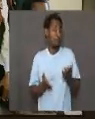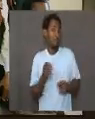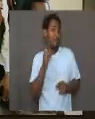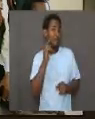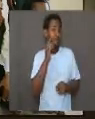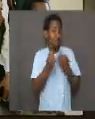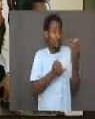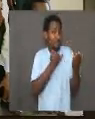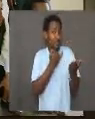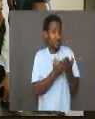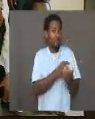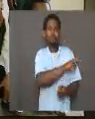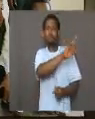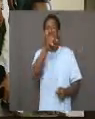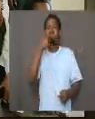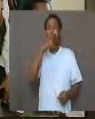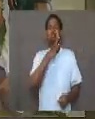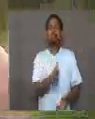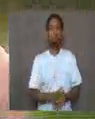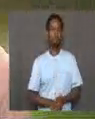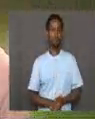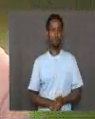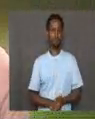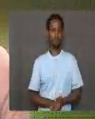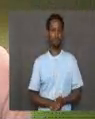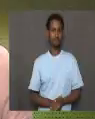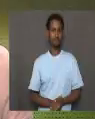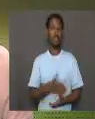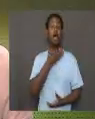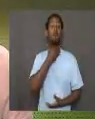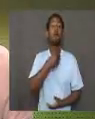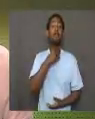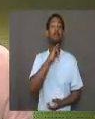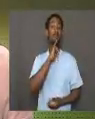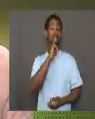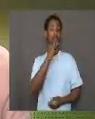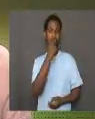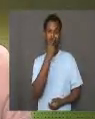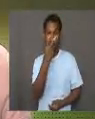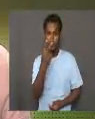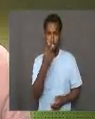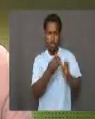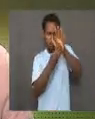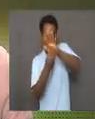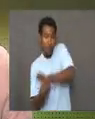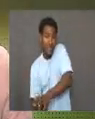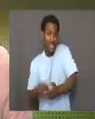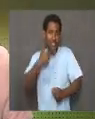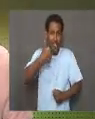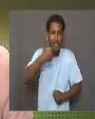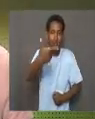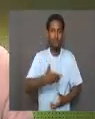this was their language. Amharic was seen as the dominant